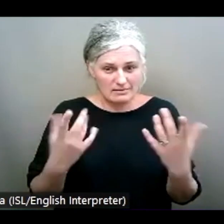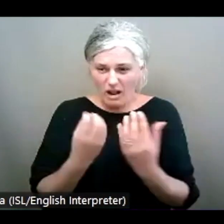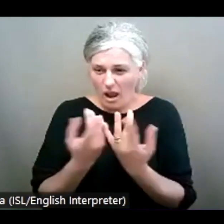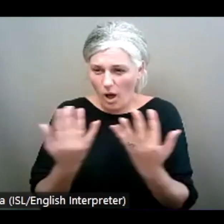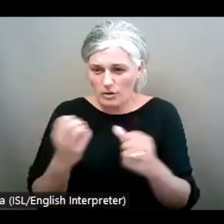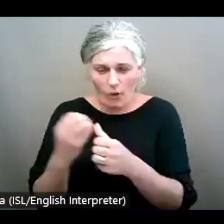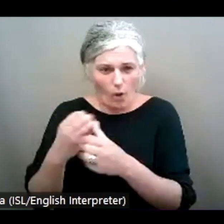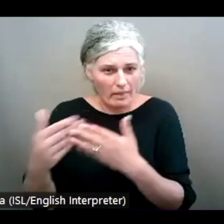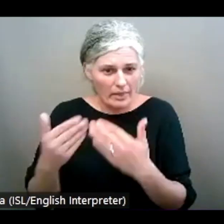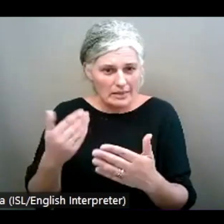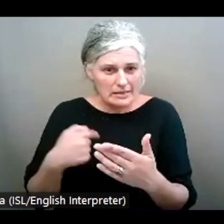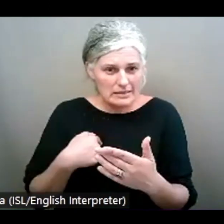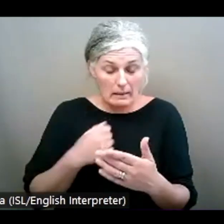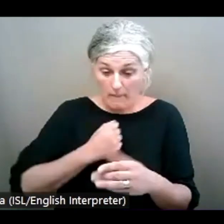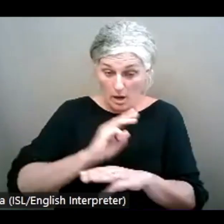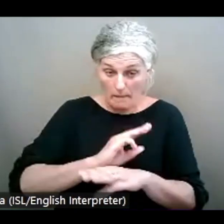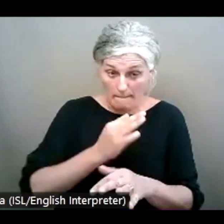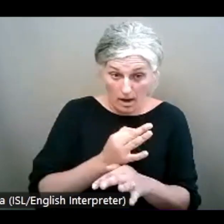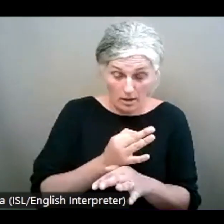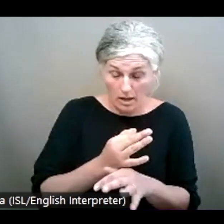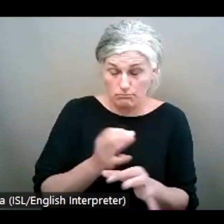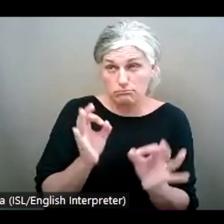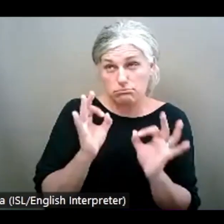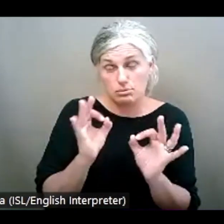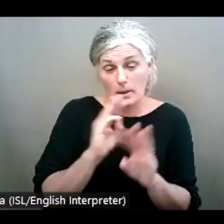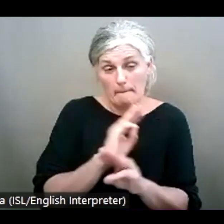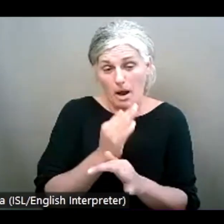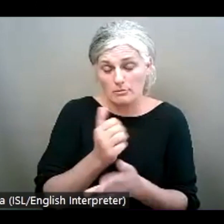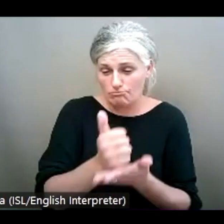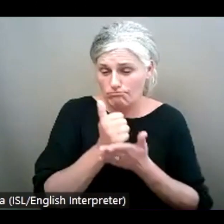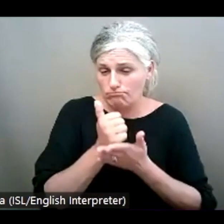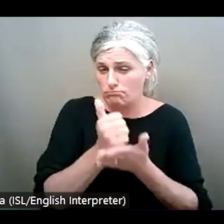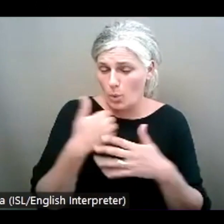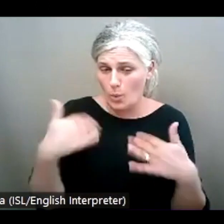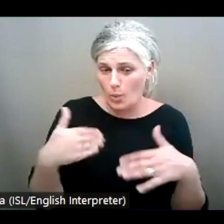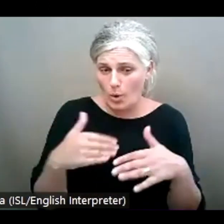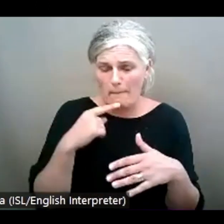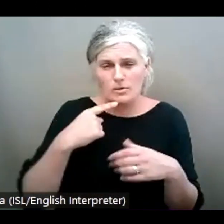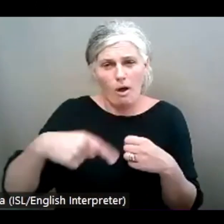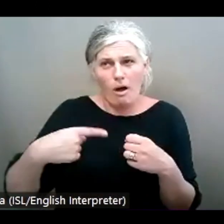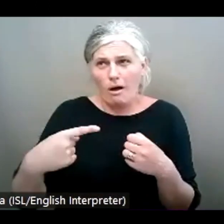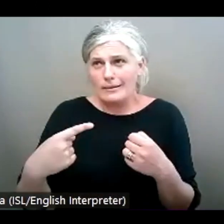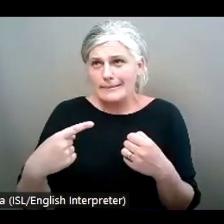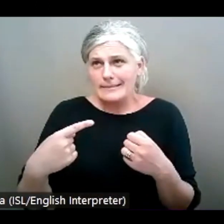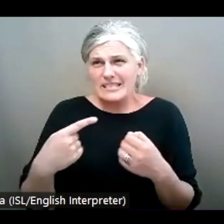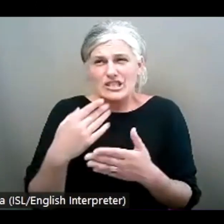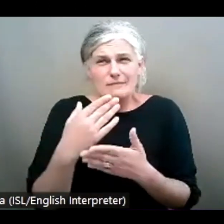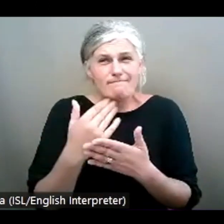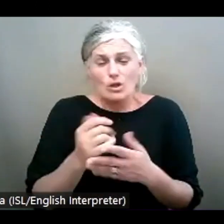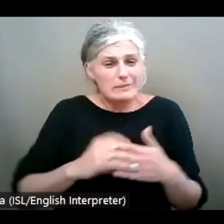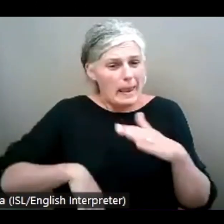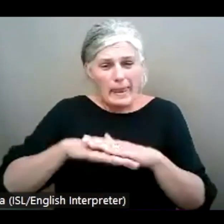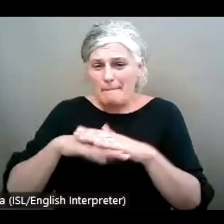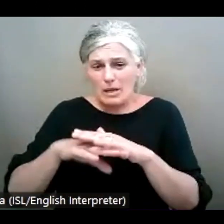things. My parents are absolutely fantastic and so supportive, but I mean, there's only so much that they can do when